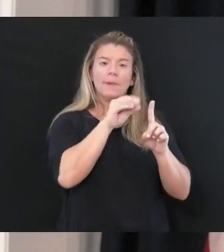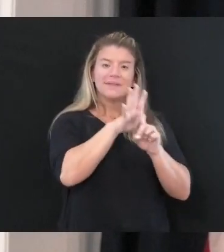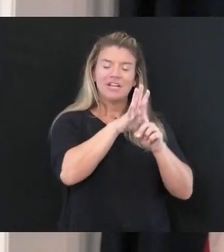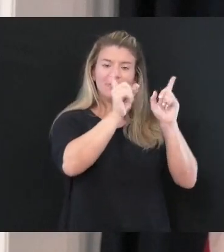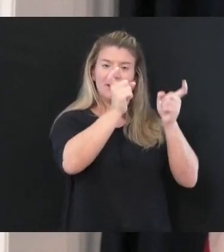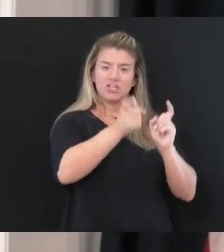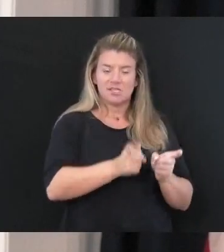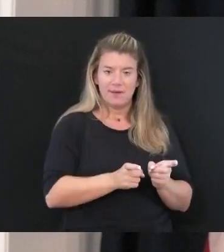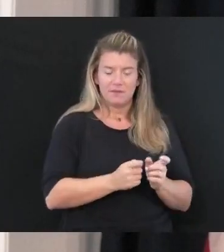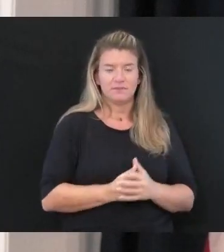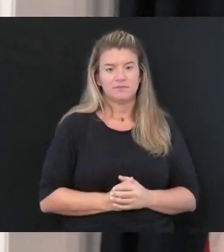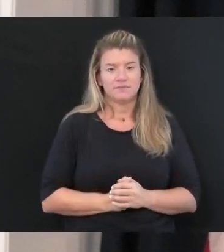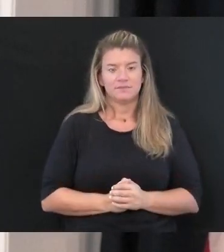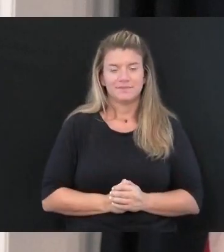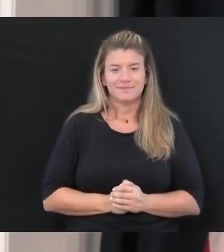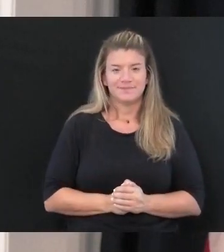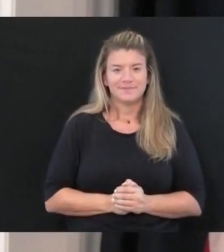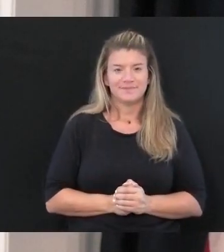adjusted basis.